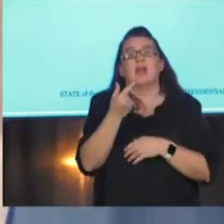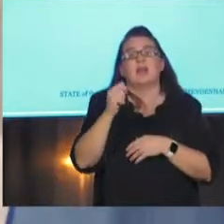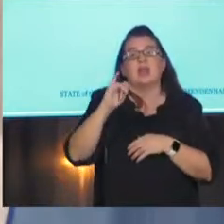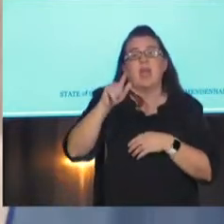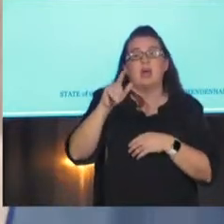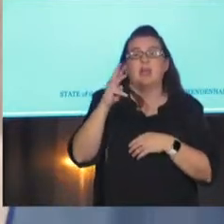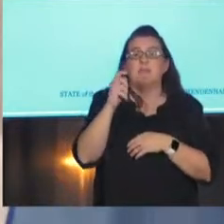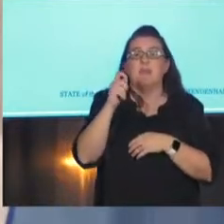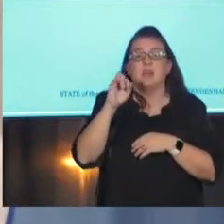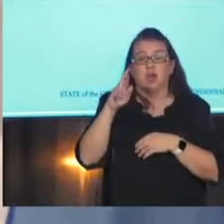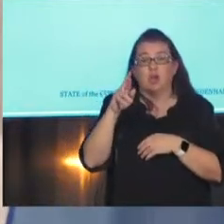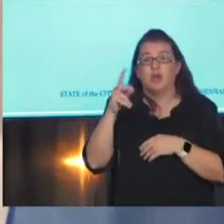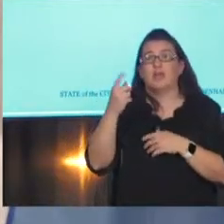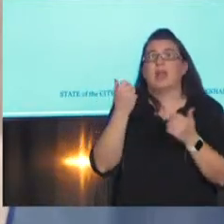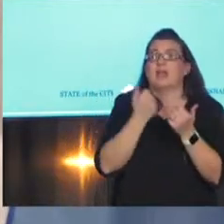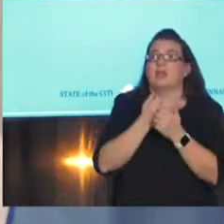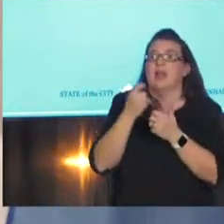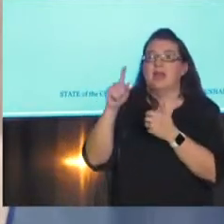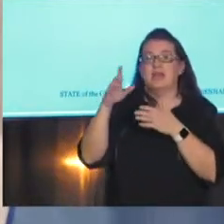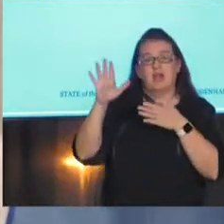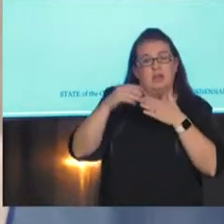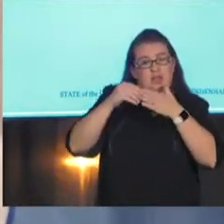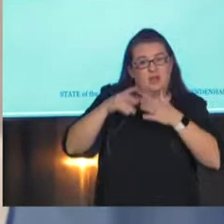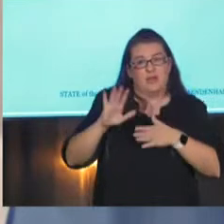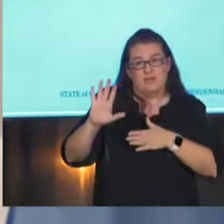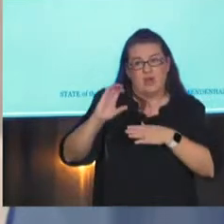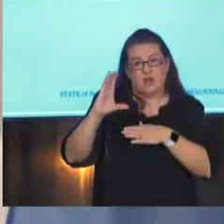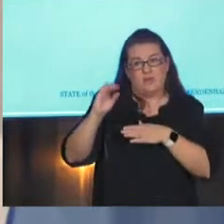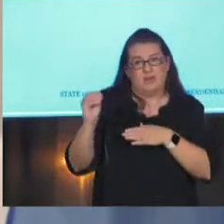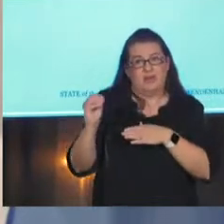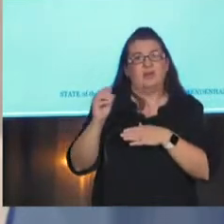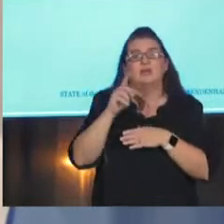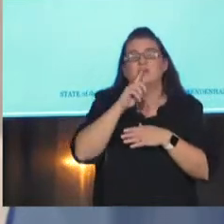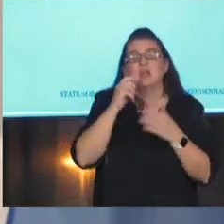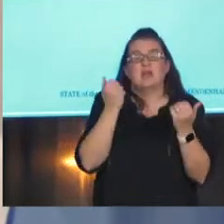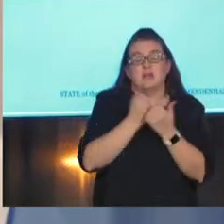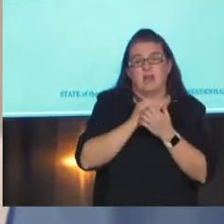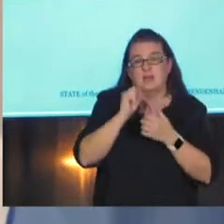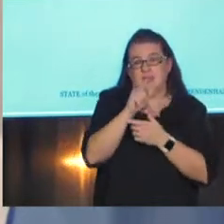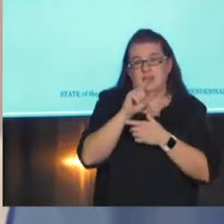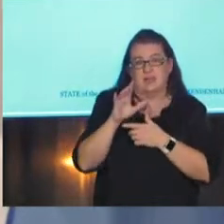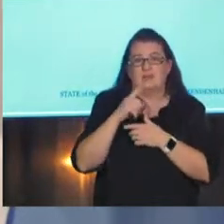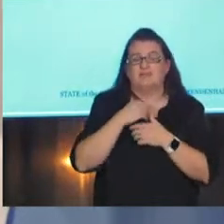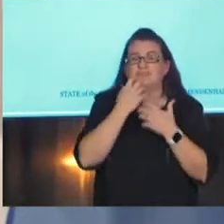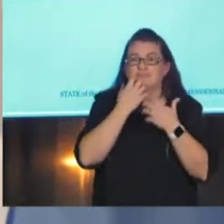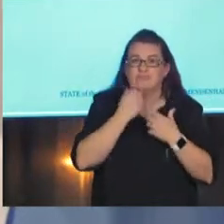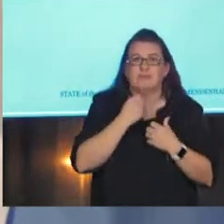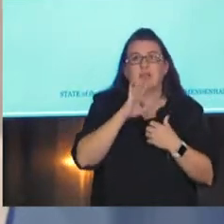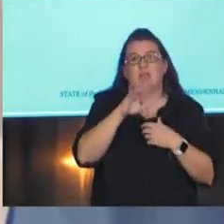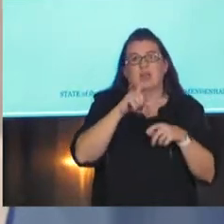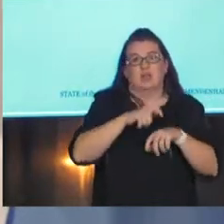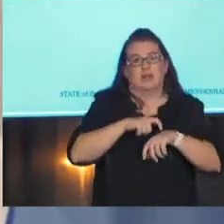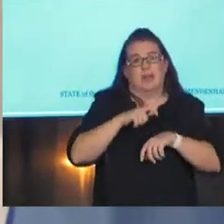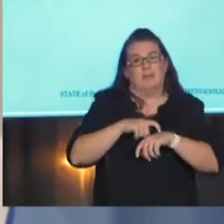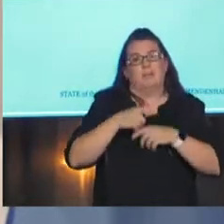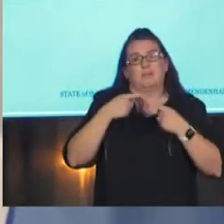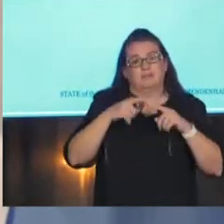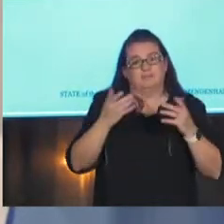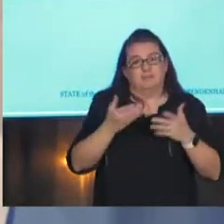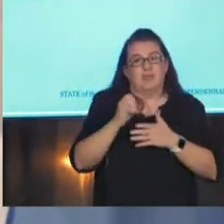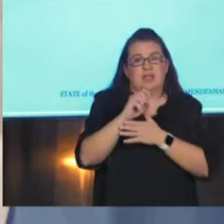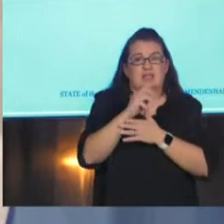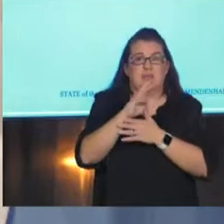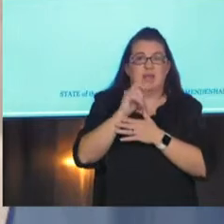H. Miller Company love Salt Lake City and the ballpark neighborhood, and they have really treasured their time at Smith's Ballpark. When it